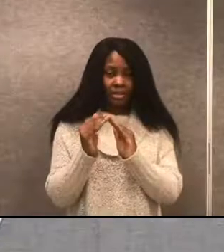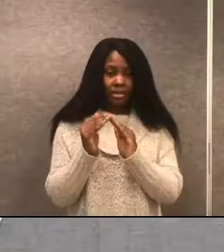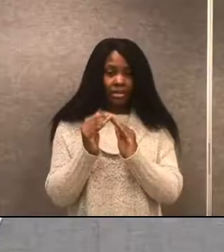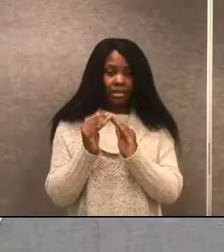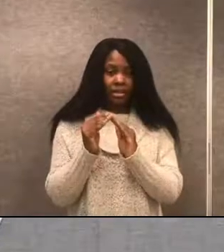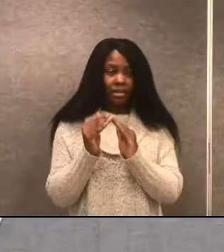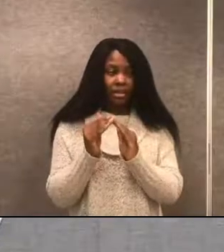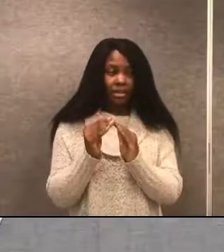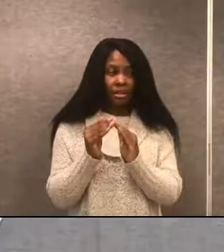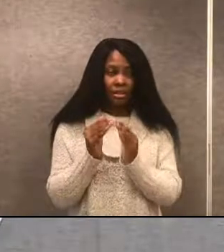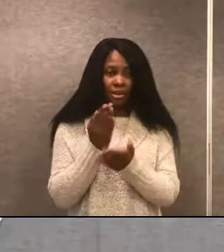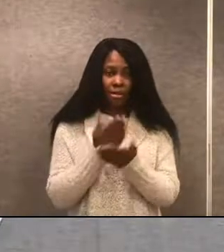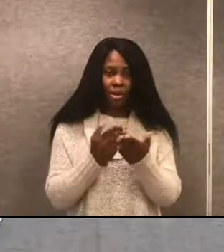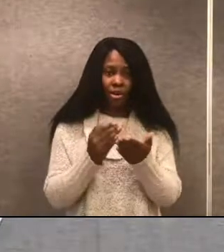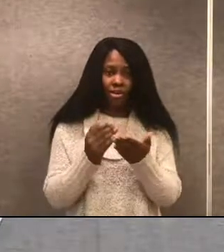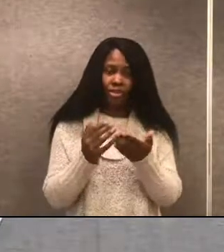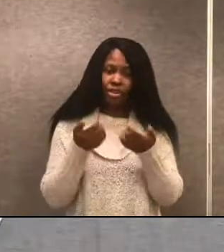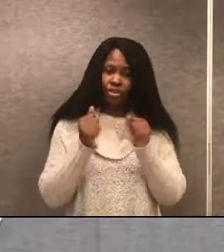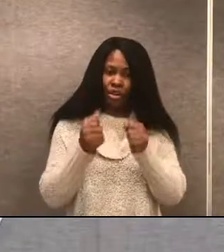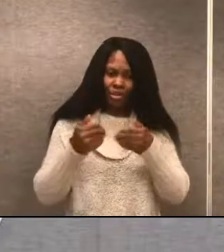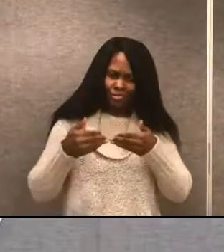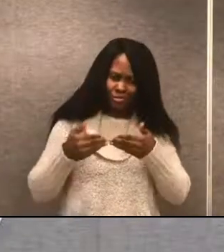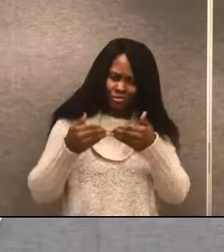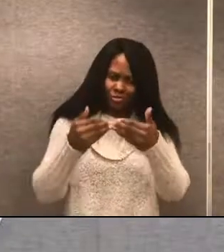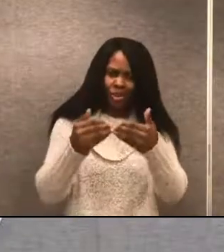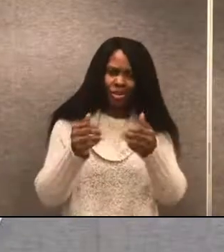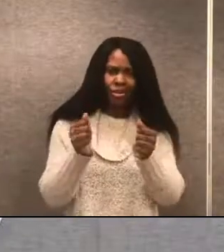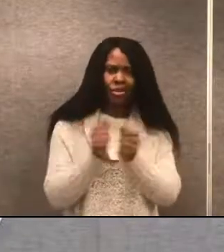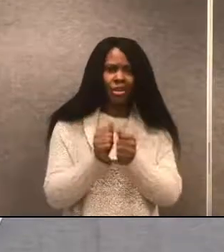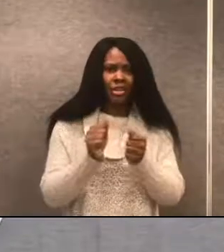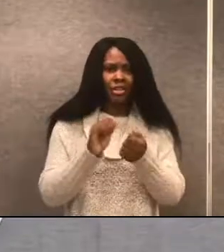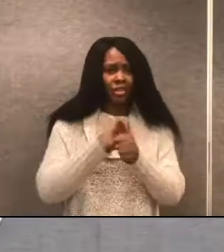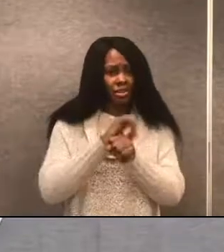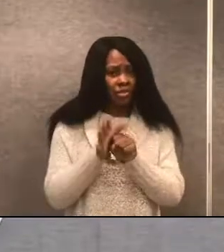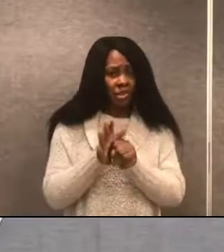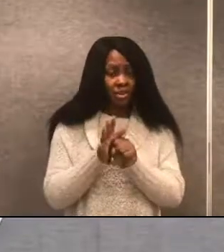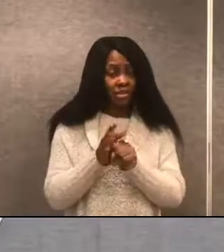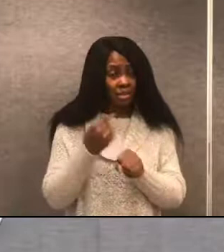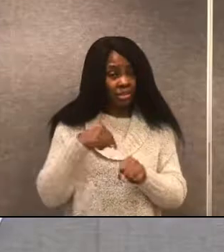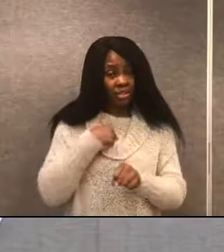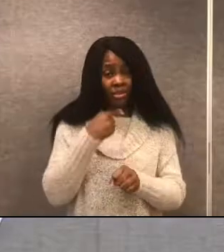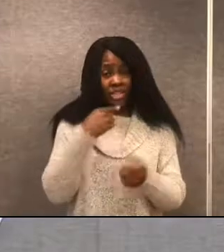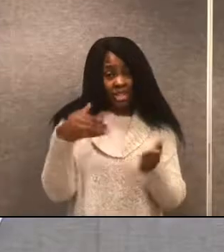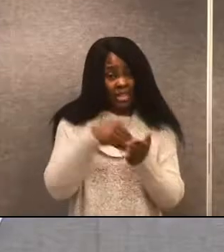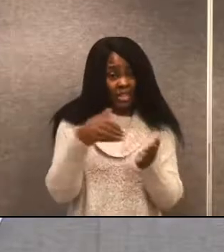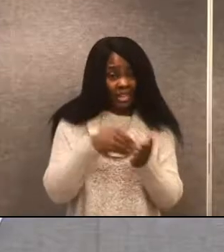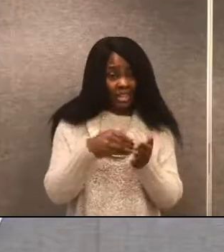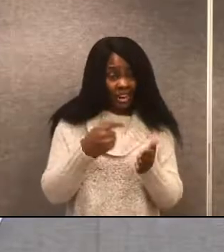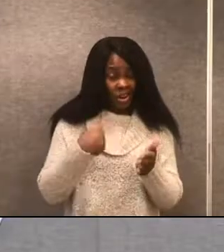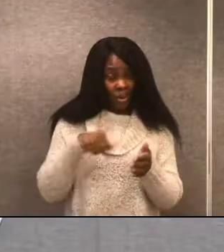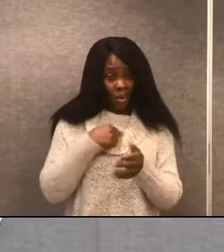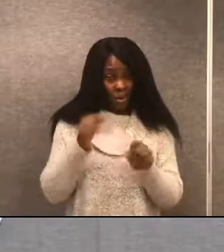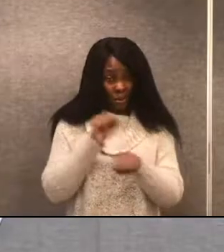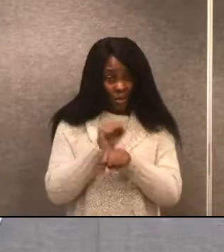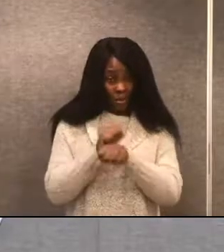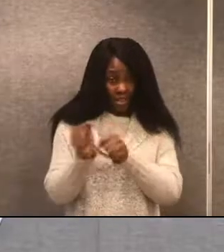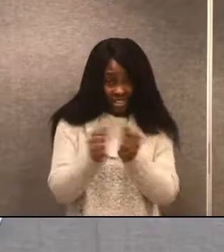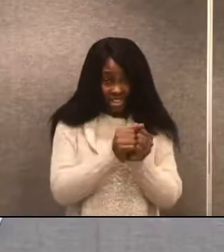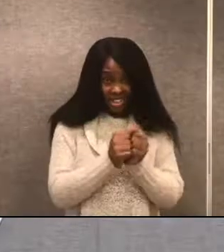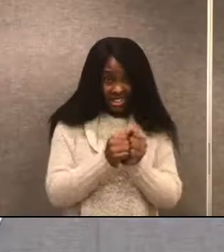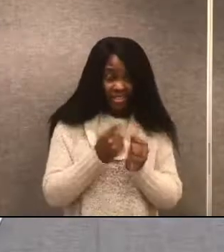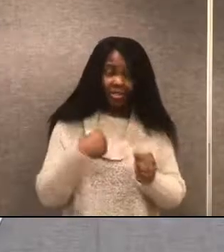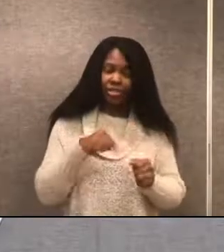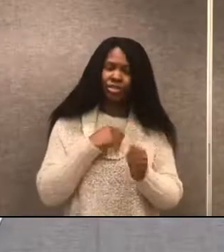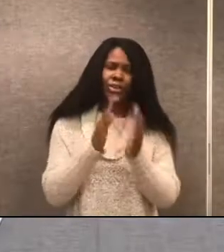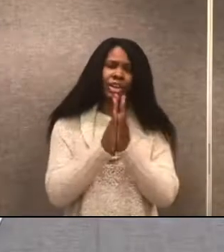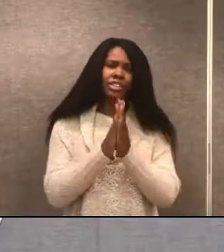trying to move forward with this COVID-19, because we constantly say we're in this together. So if we're in this together, we asking for your help. We asking